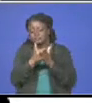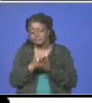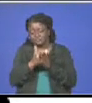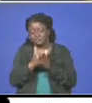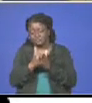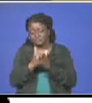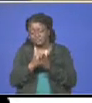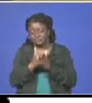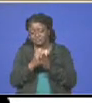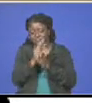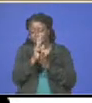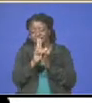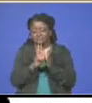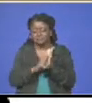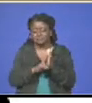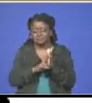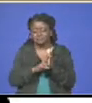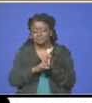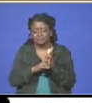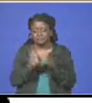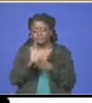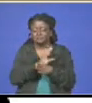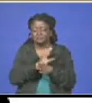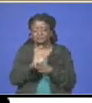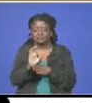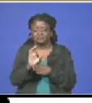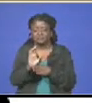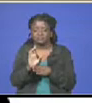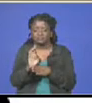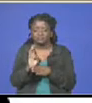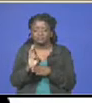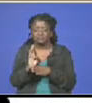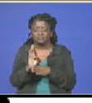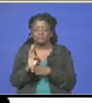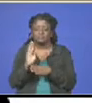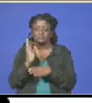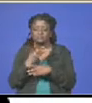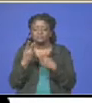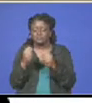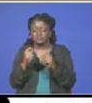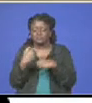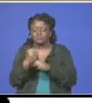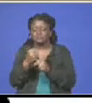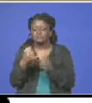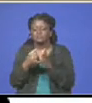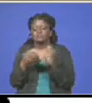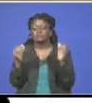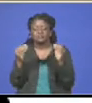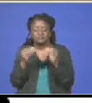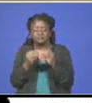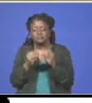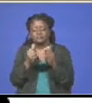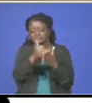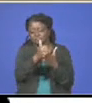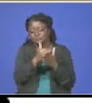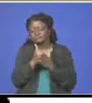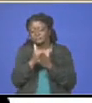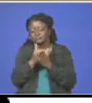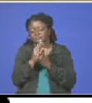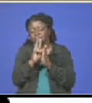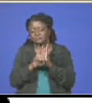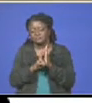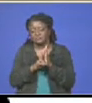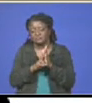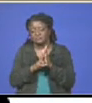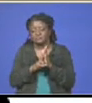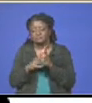better calling, a better vocation. Without nurses, we could not run our healthcare system. They are